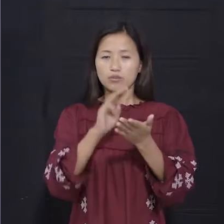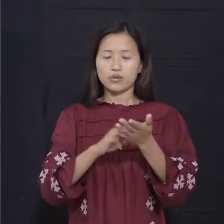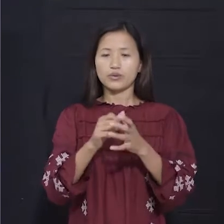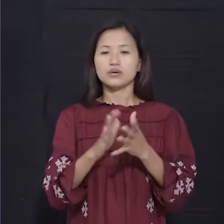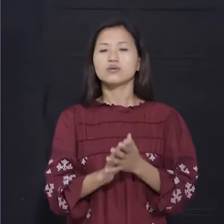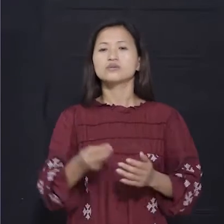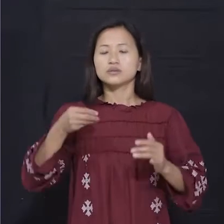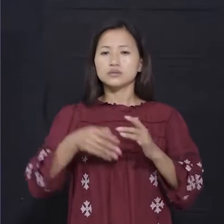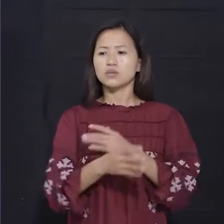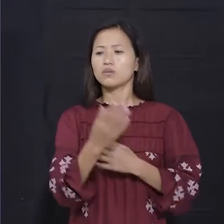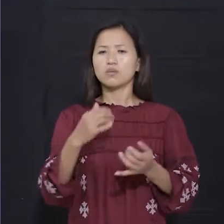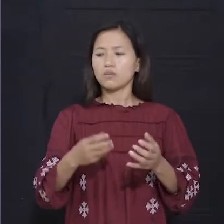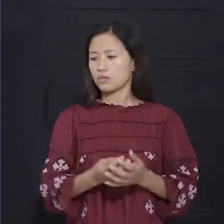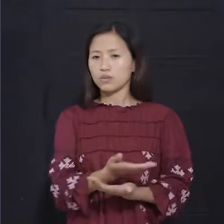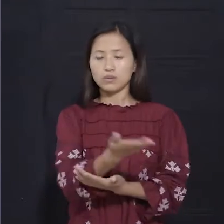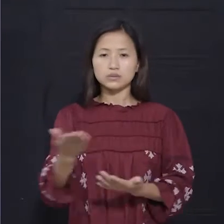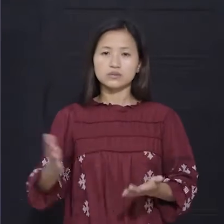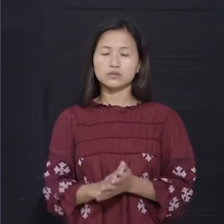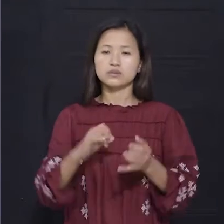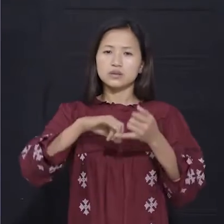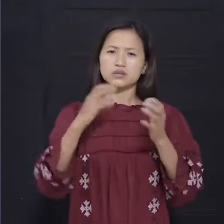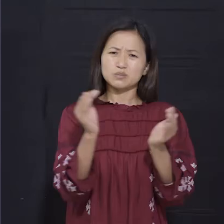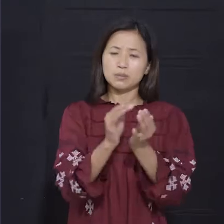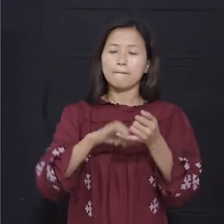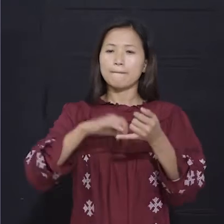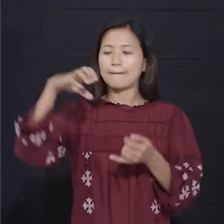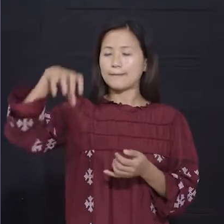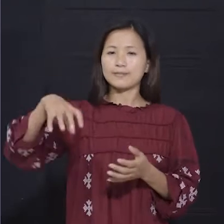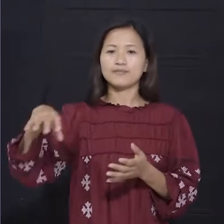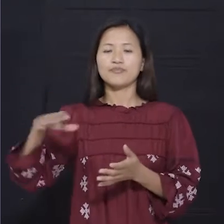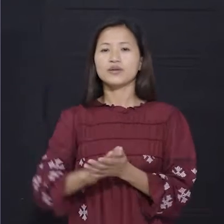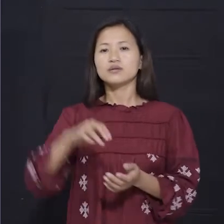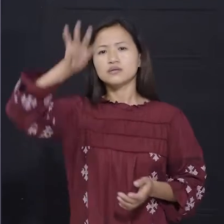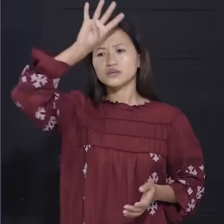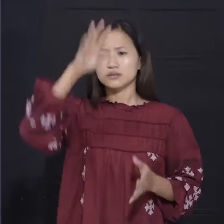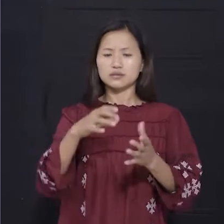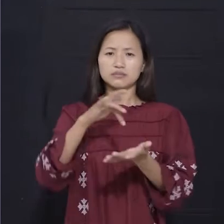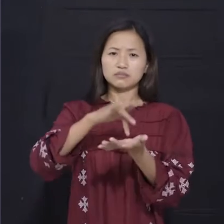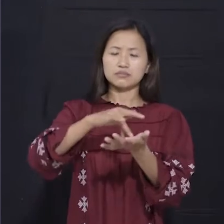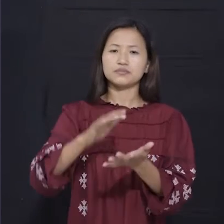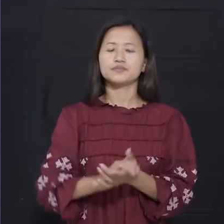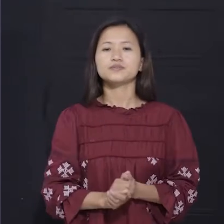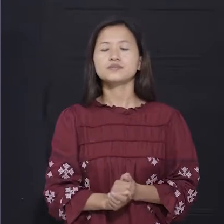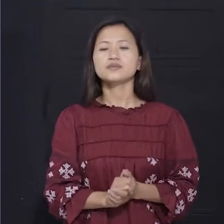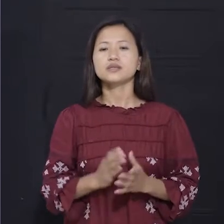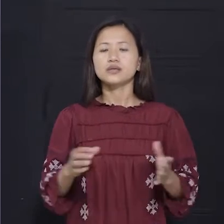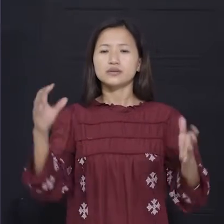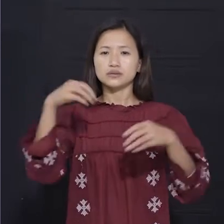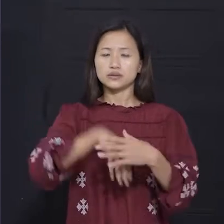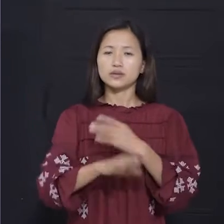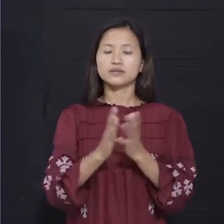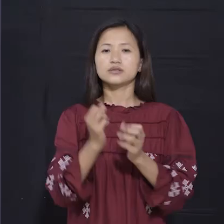Lichavi, all those states, all the small kingdoms which was around Lichavi also came under the control of Chandragupta